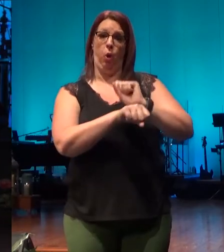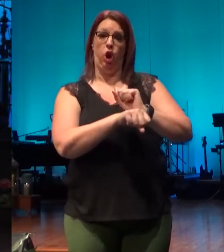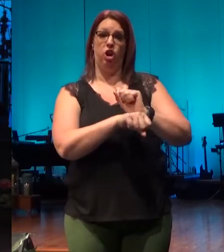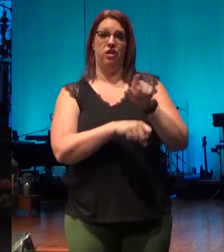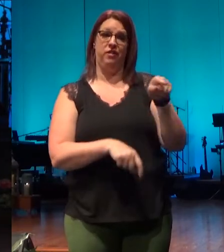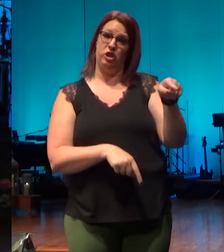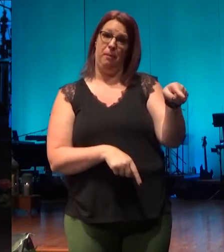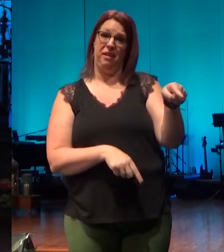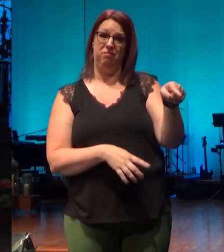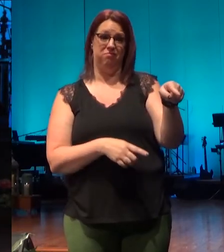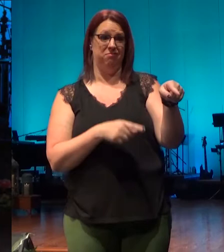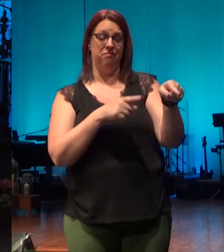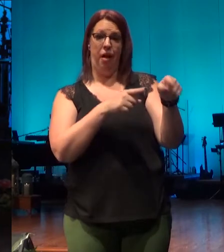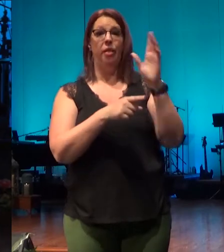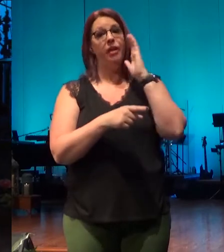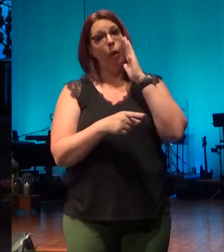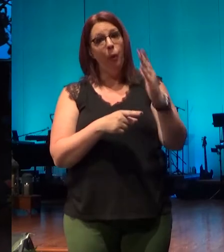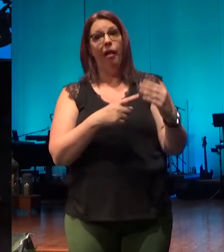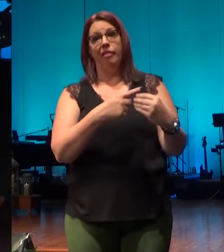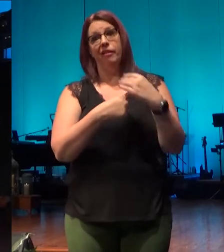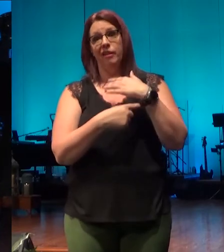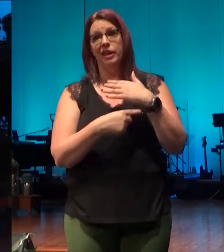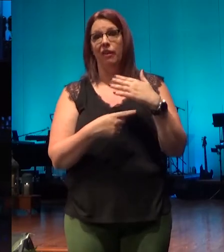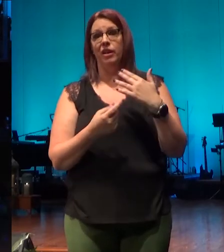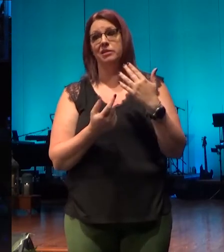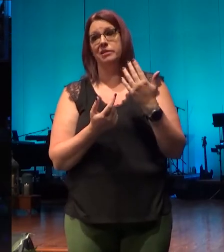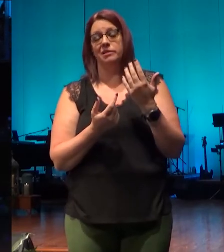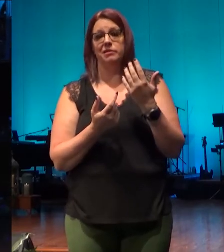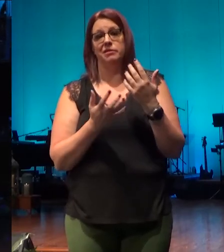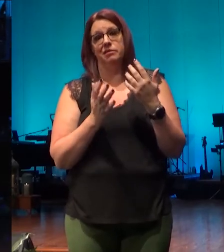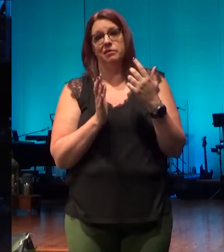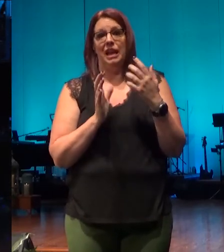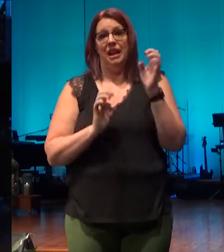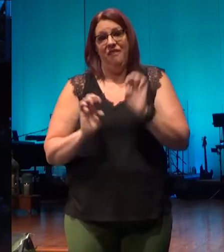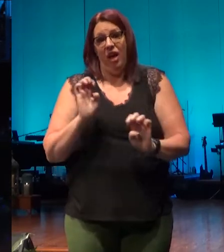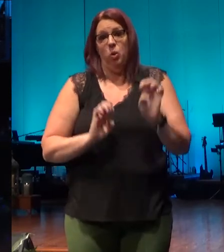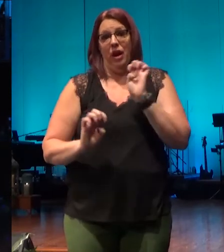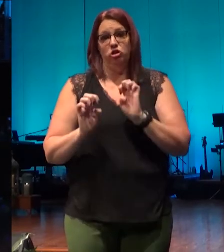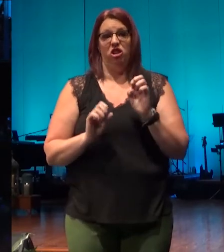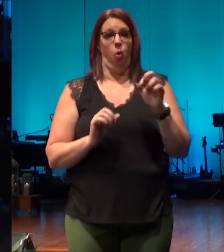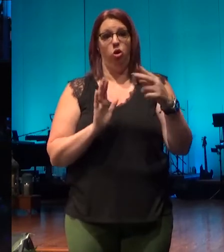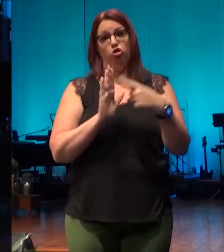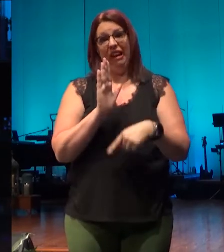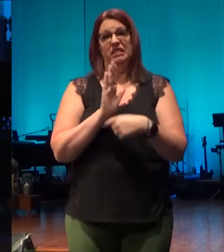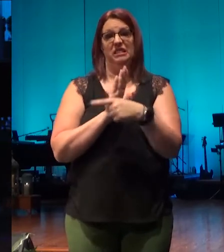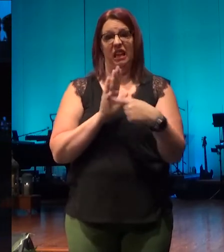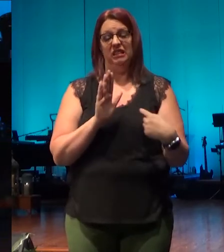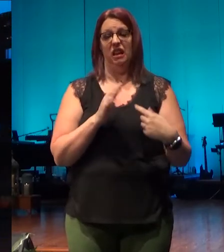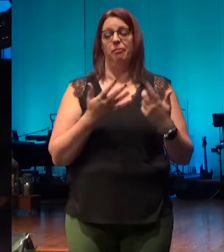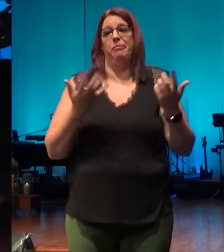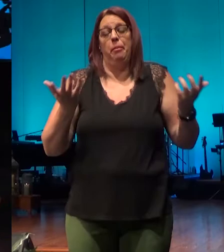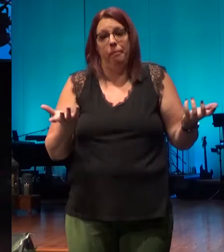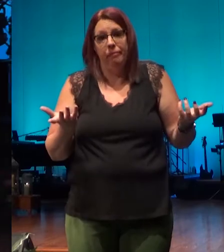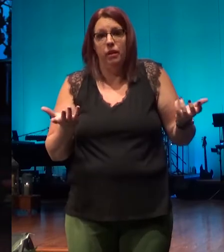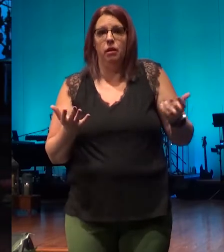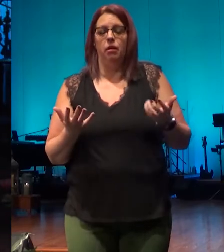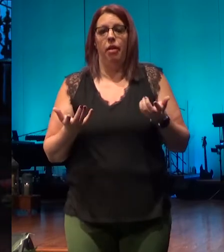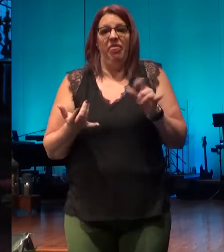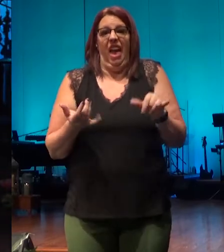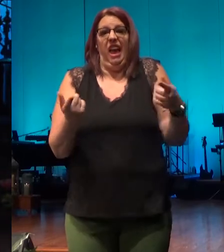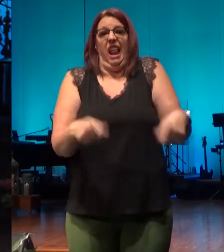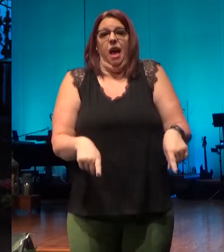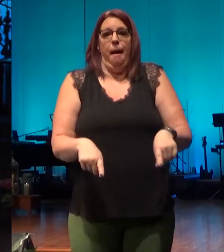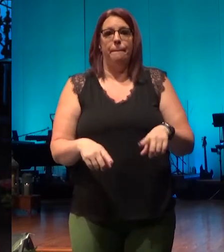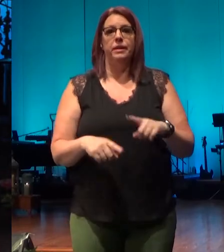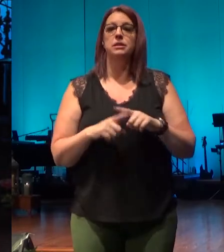it. When we're in relationships, it may come up that people give us evaluations and criticisms. But we get to